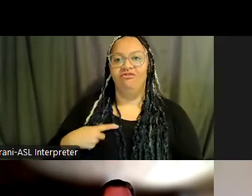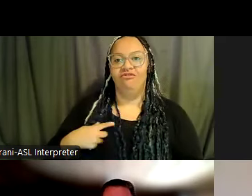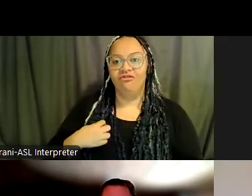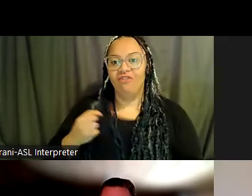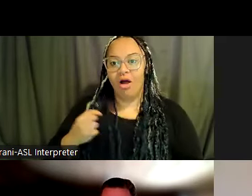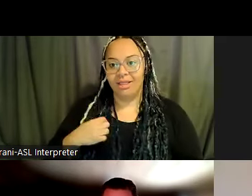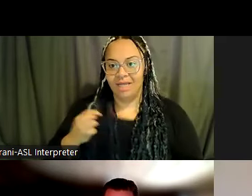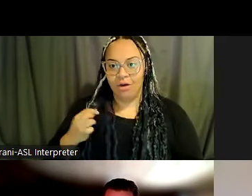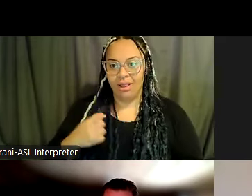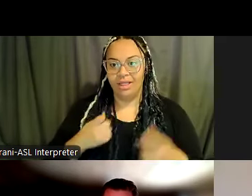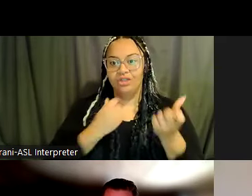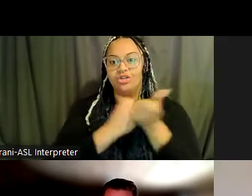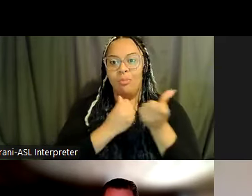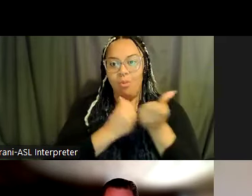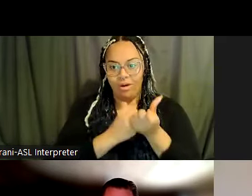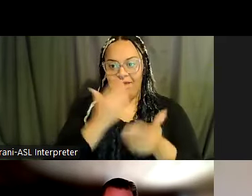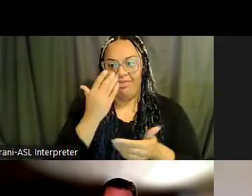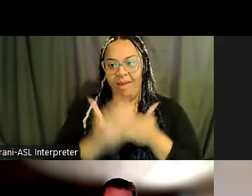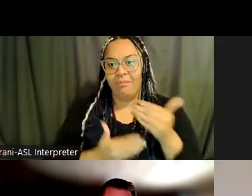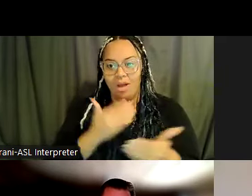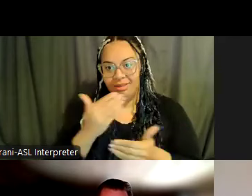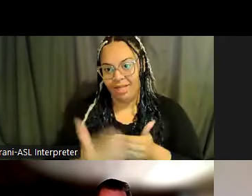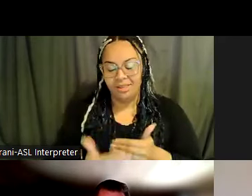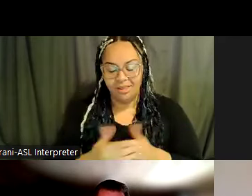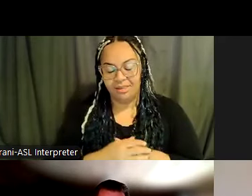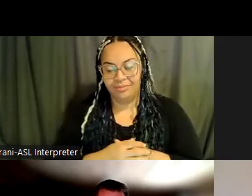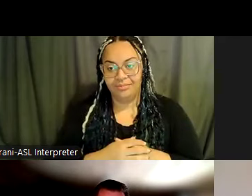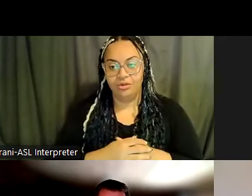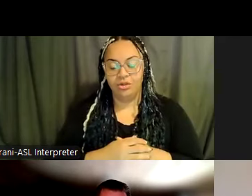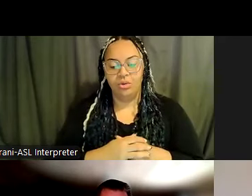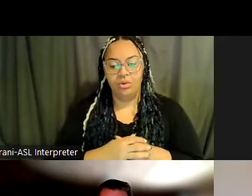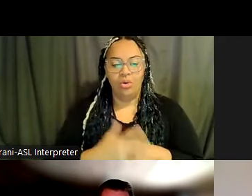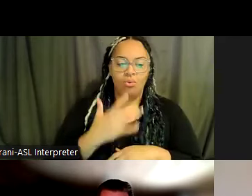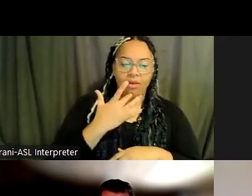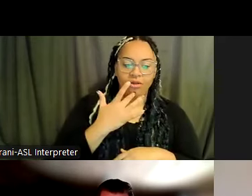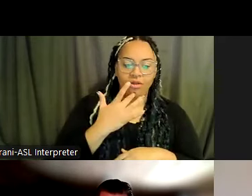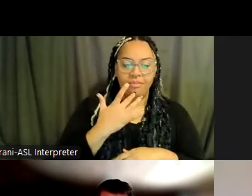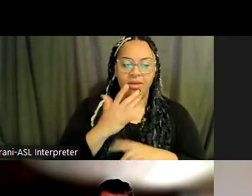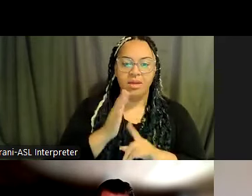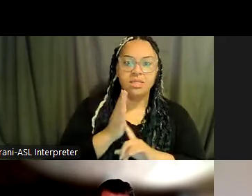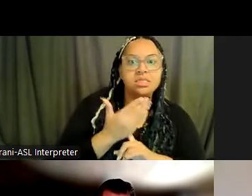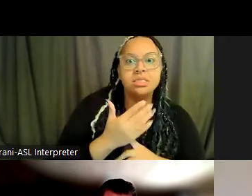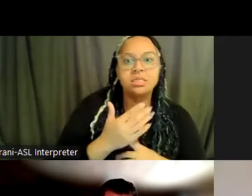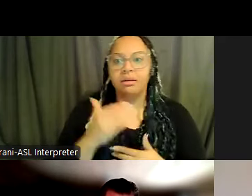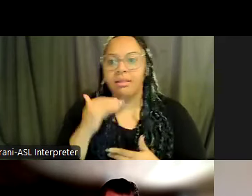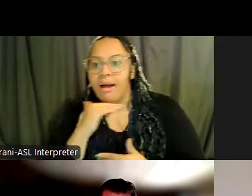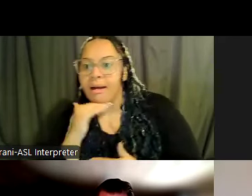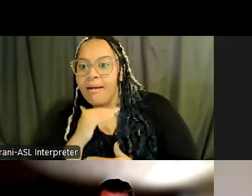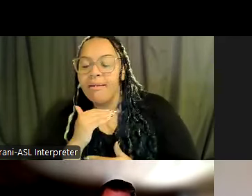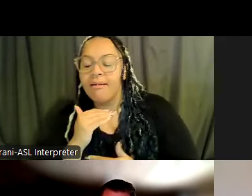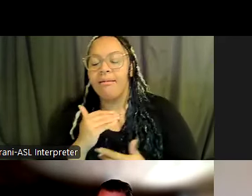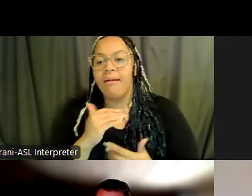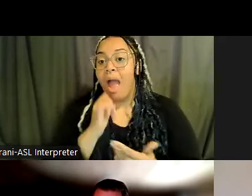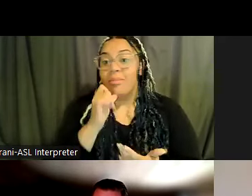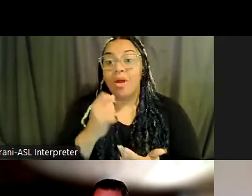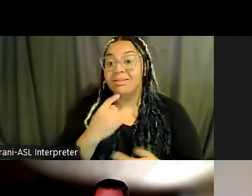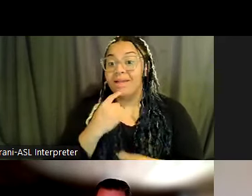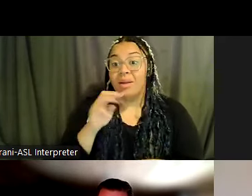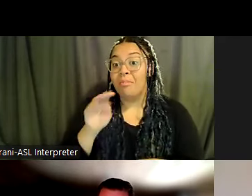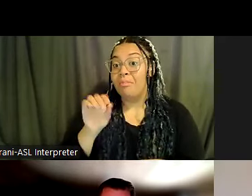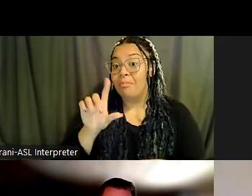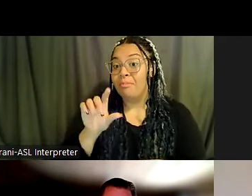voluntarily supporting that process. So rather than being deceptive of, and I'm not saying it's a morally wrong thing to do if you